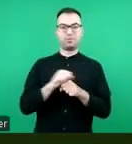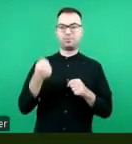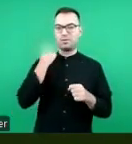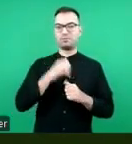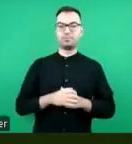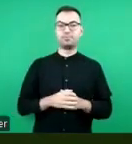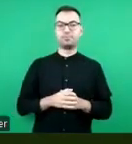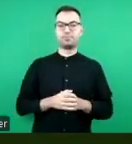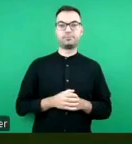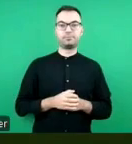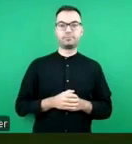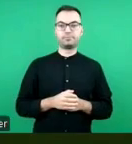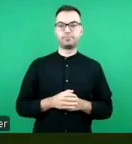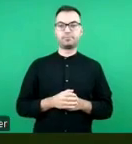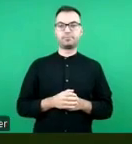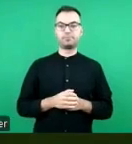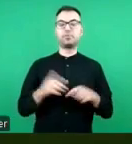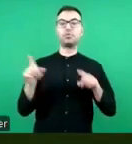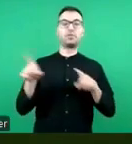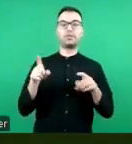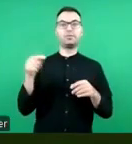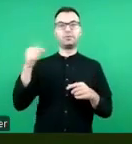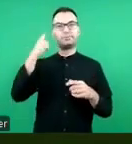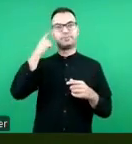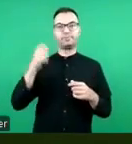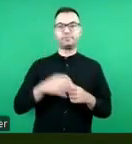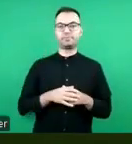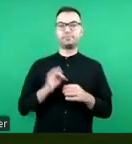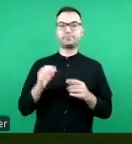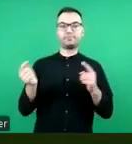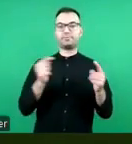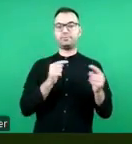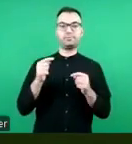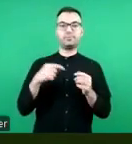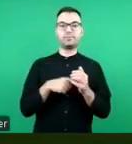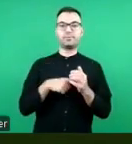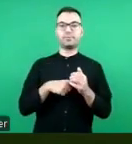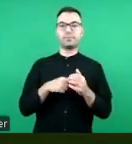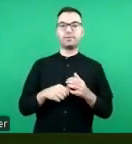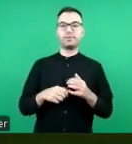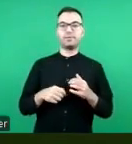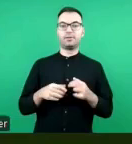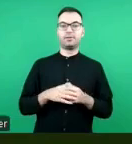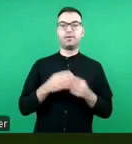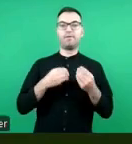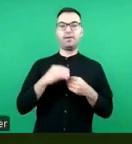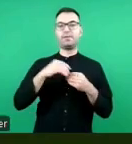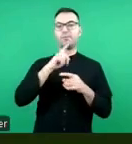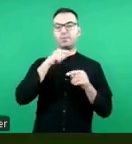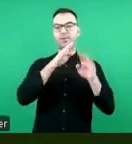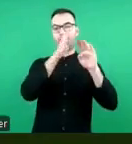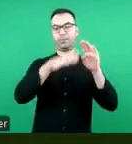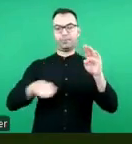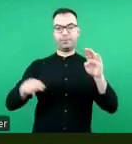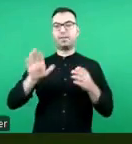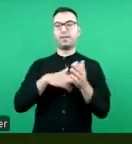with that in mind, you have to keep in mind that we are discussing about this end here more and more, right? For instance,